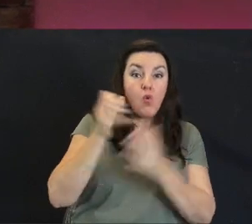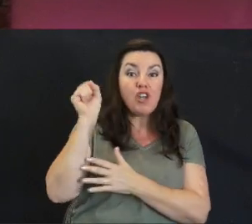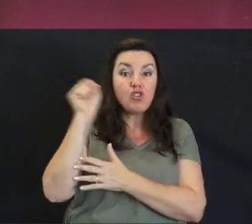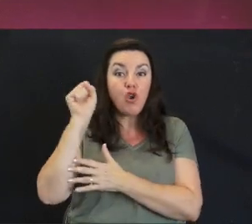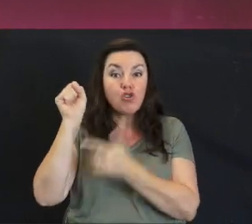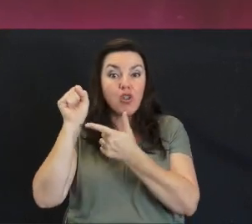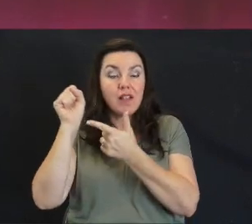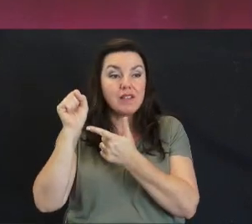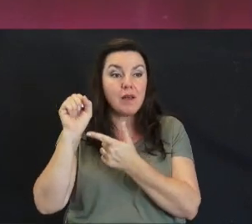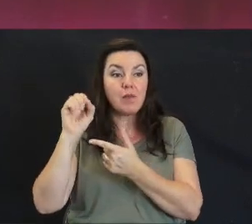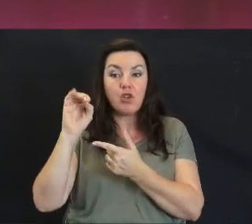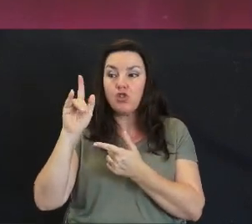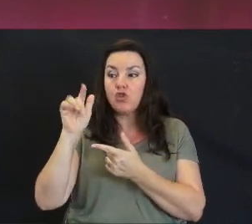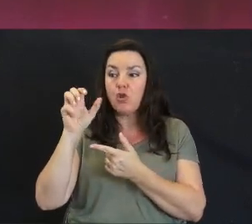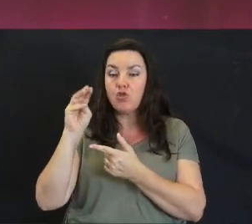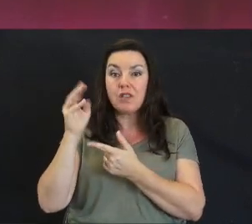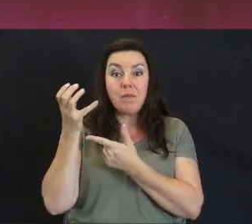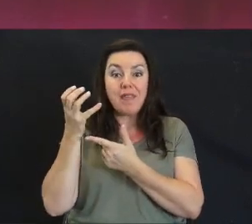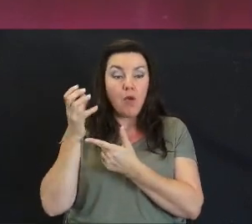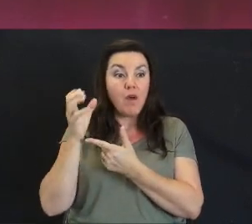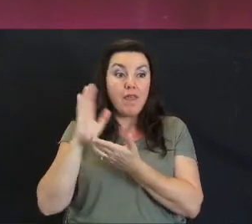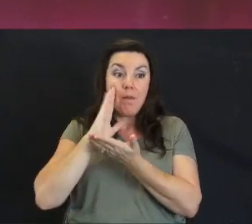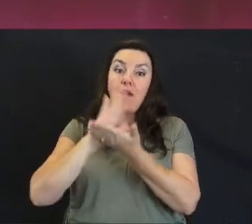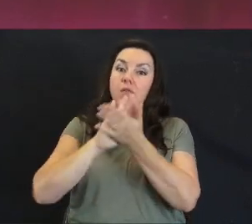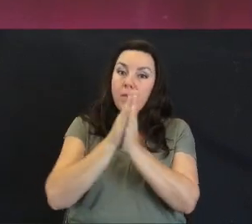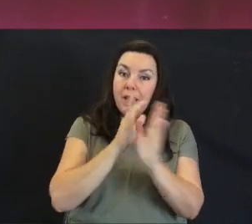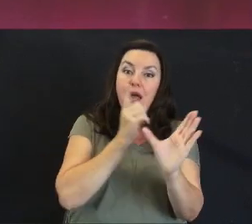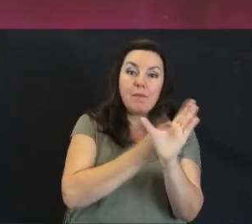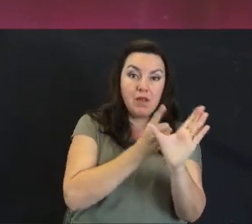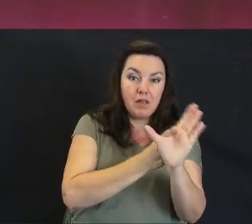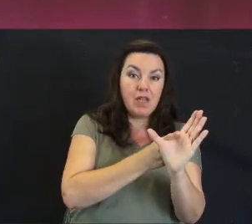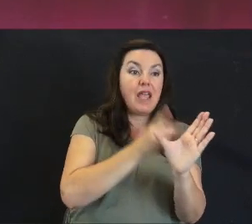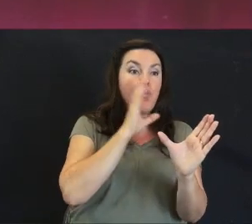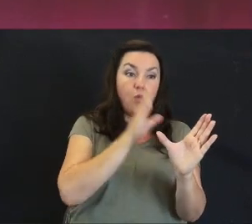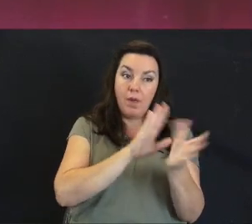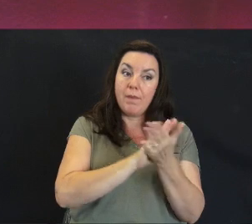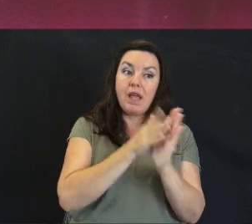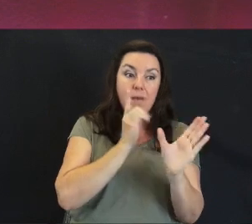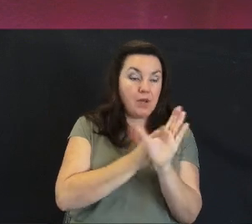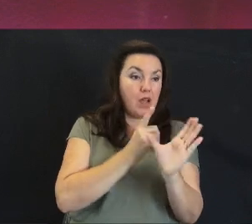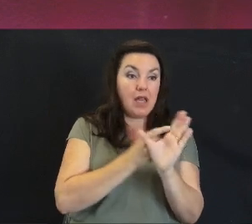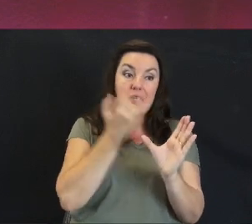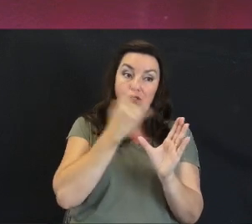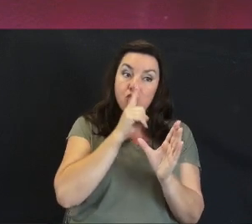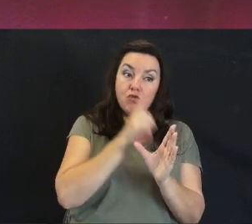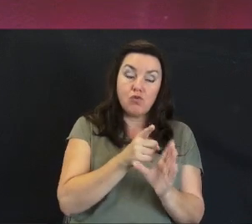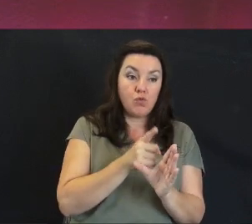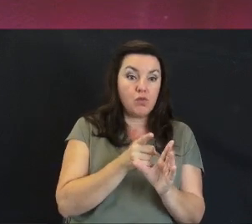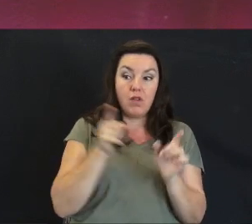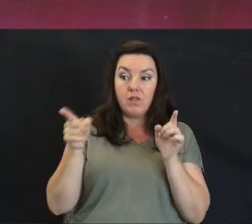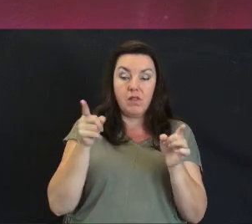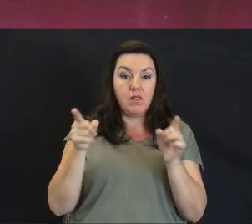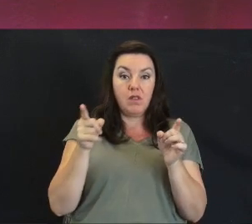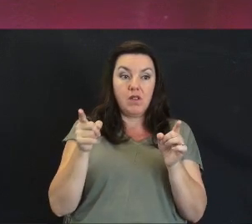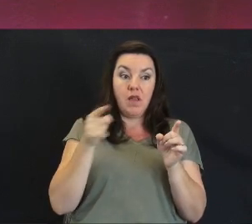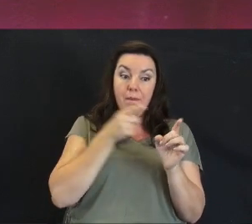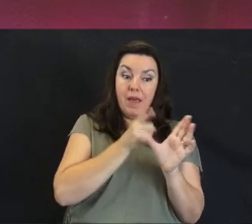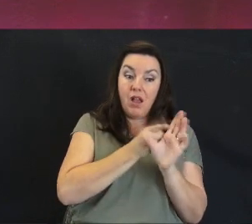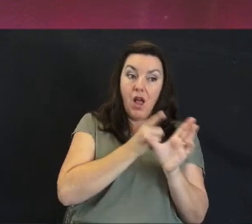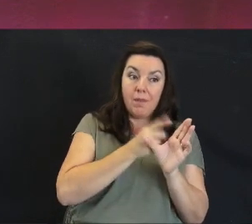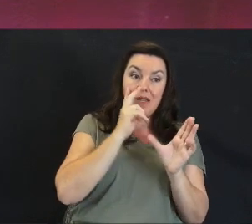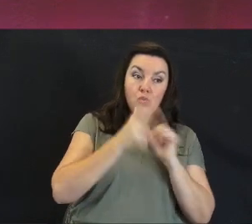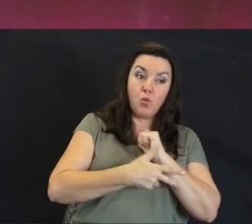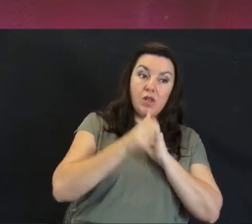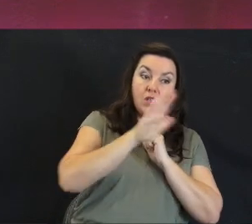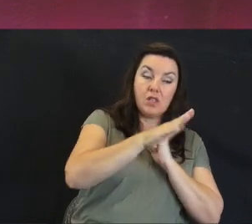It'll turn into communism And again The joke is It's a joke But it's true The difference between Socialists and communists Is the communists Take your guns